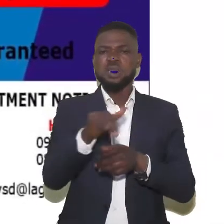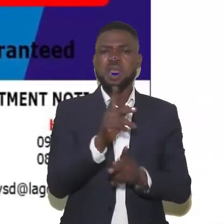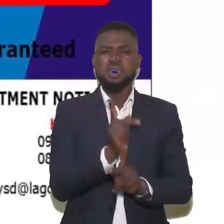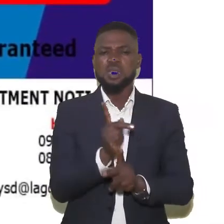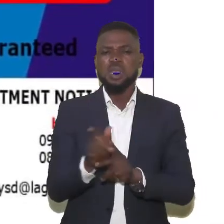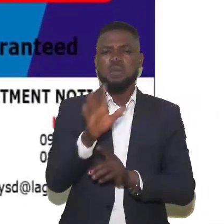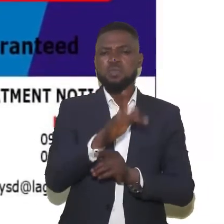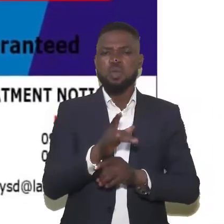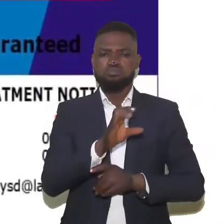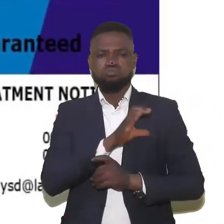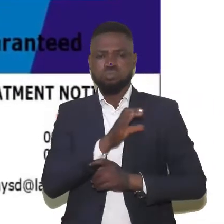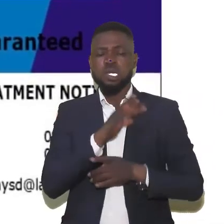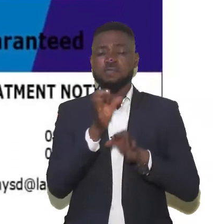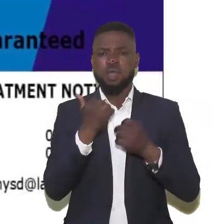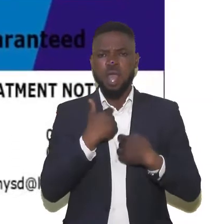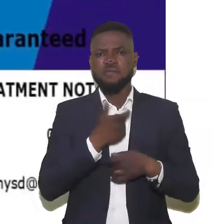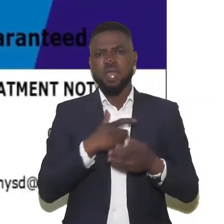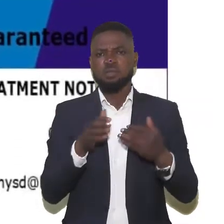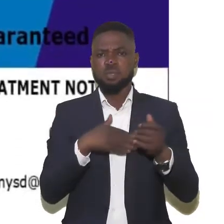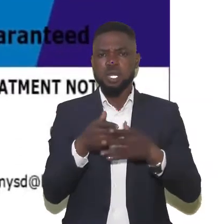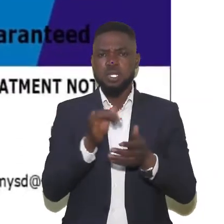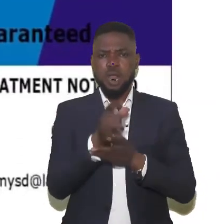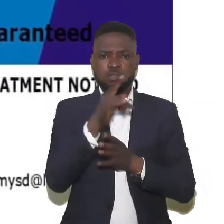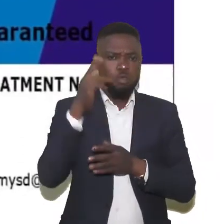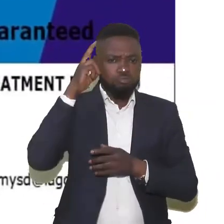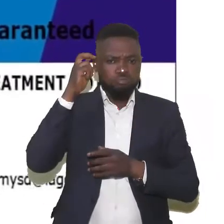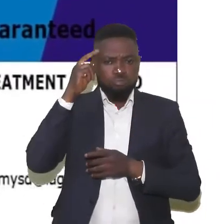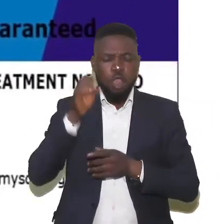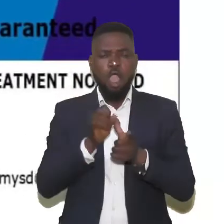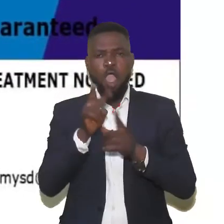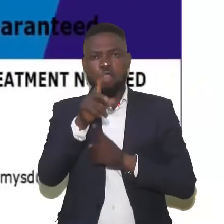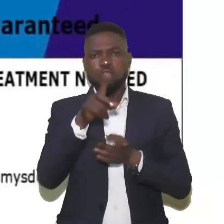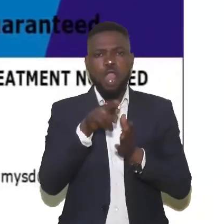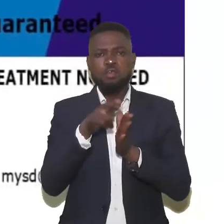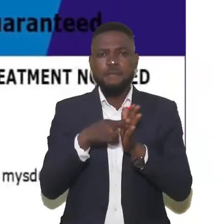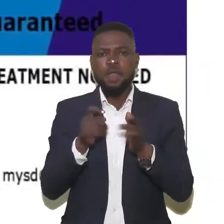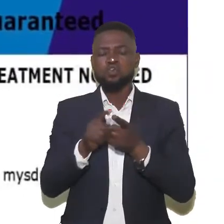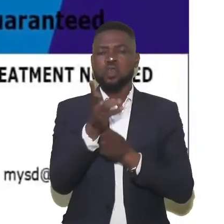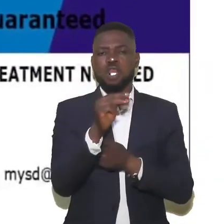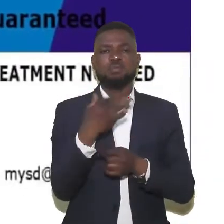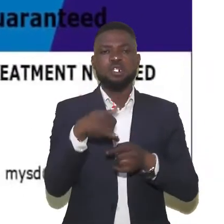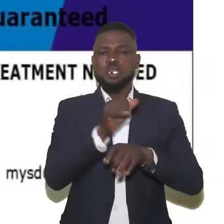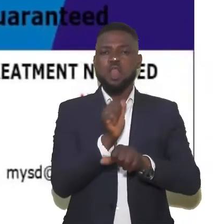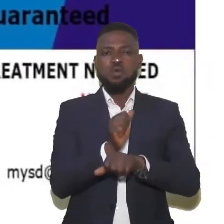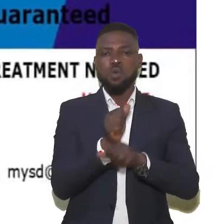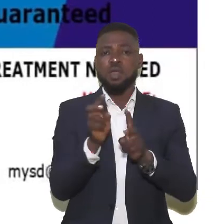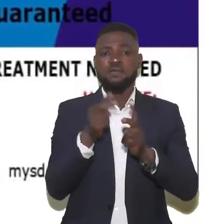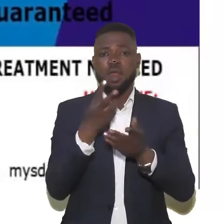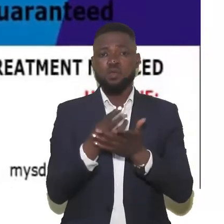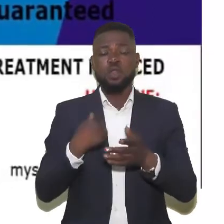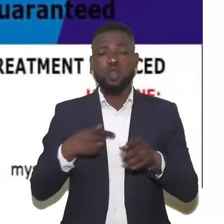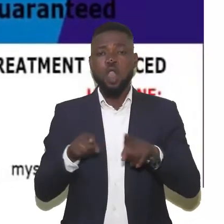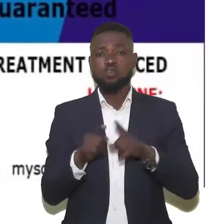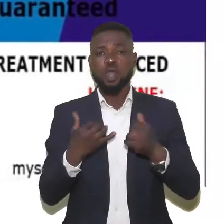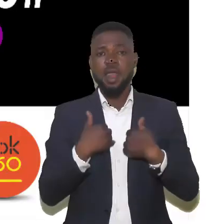keep your confidence. If you have any case that you suspect or you report to them, they work very well. We